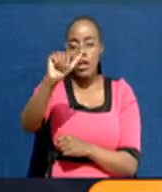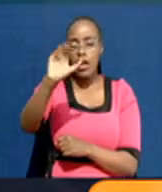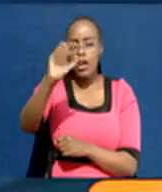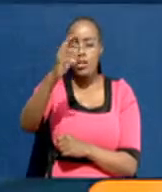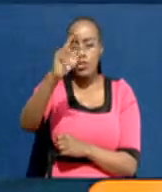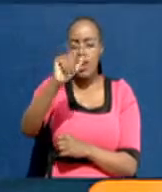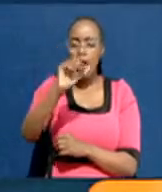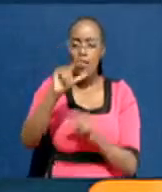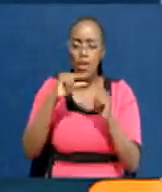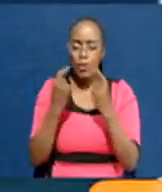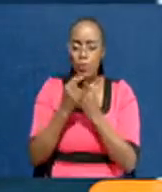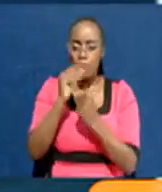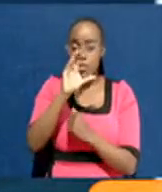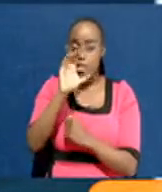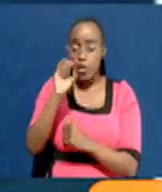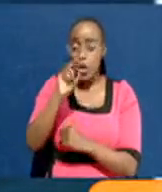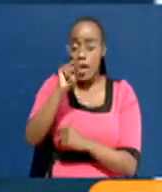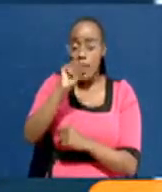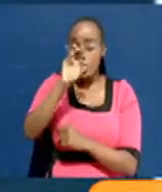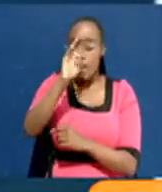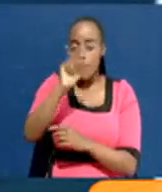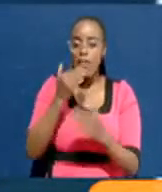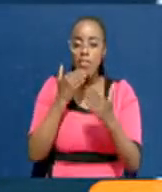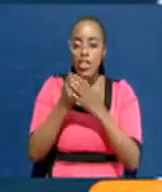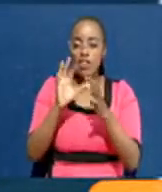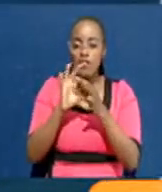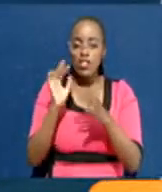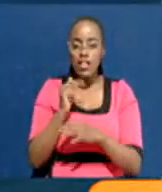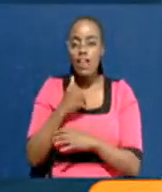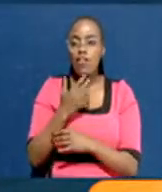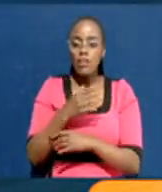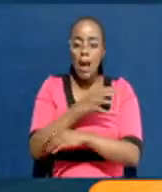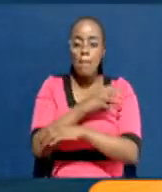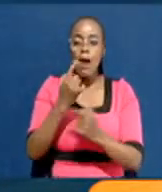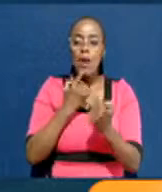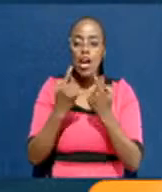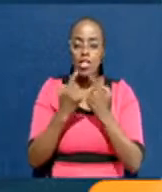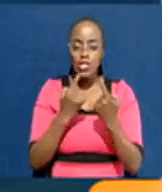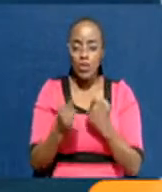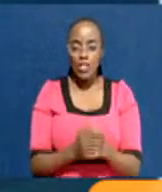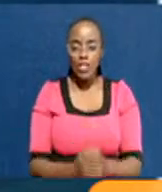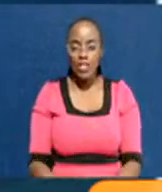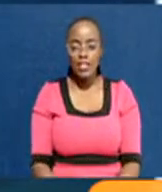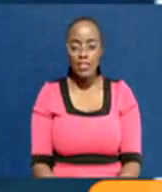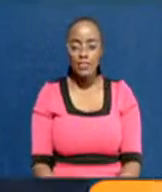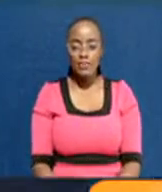CEO of NCBA. Thank you for joining us on Power Talk. Thank you.